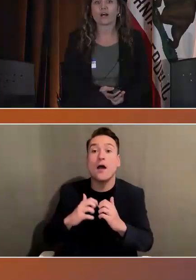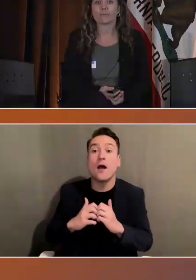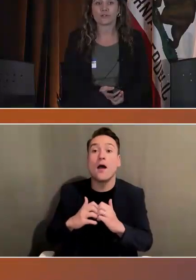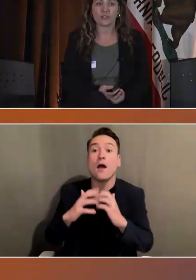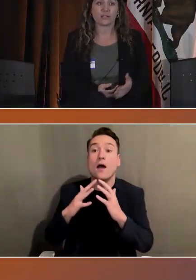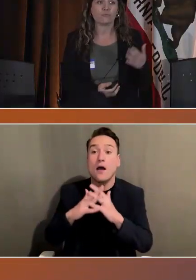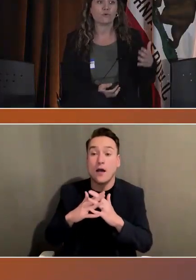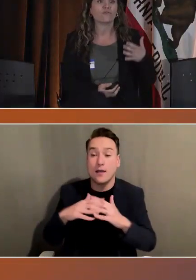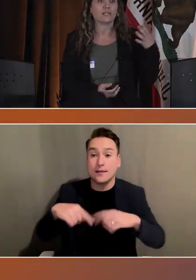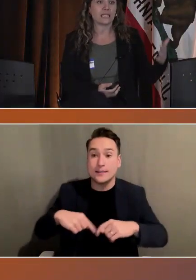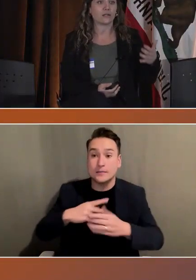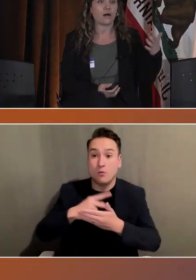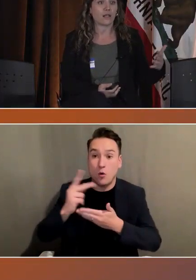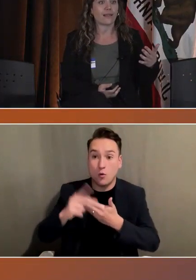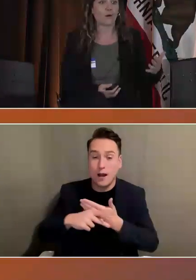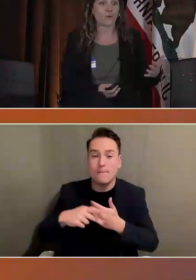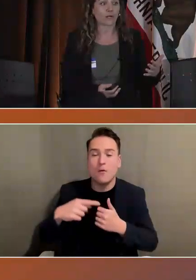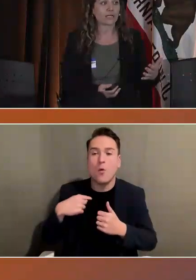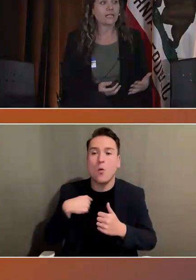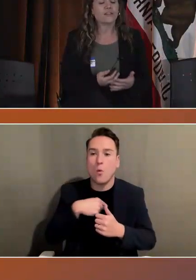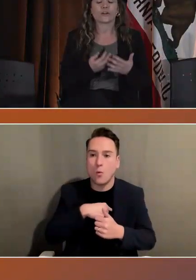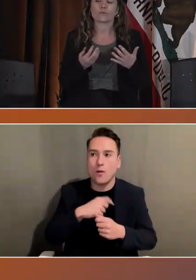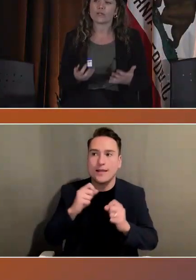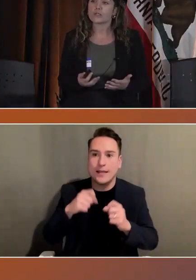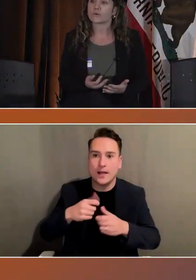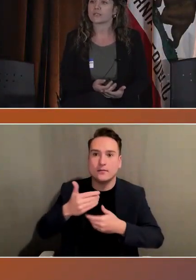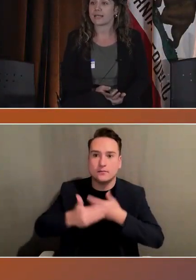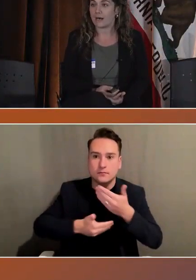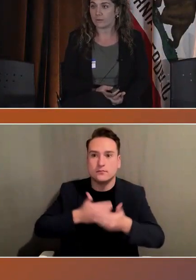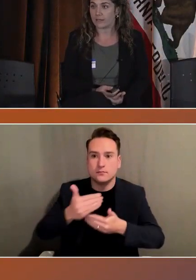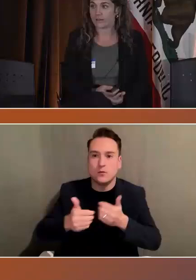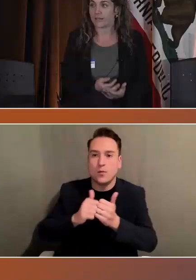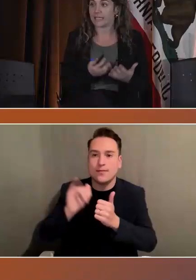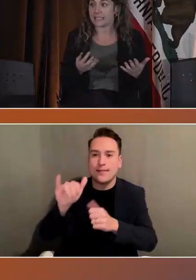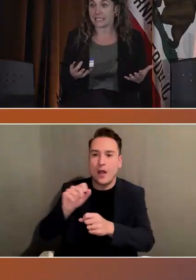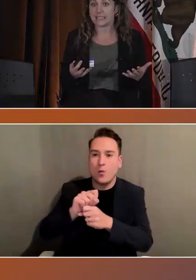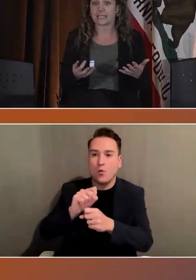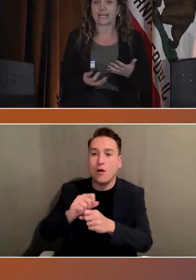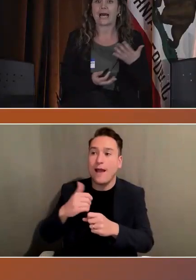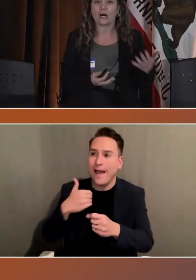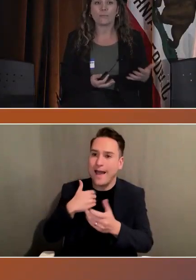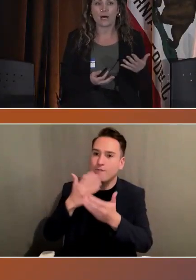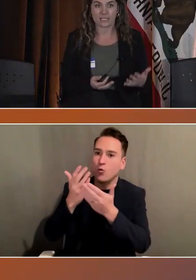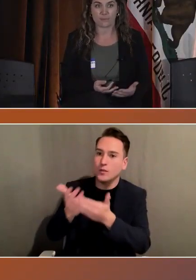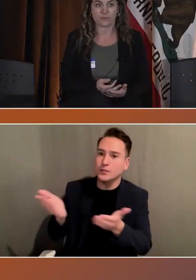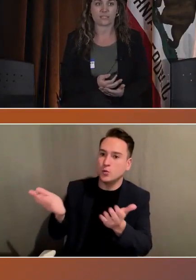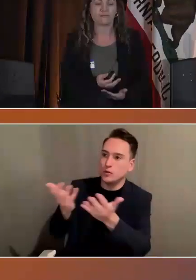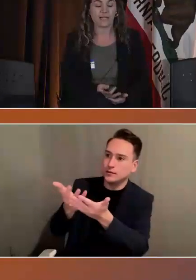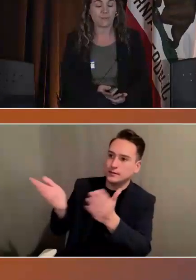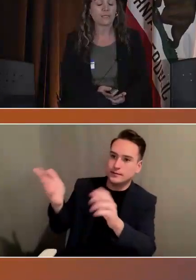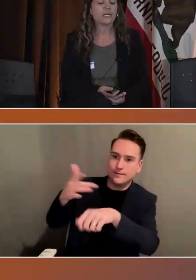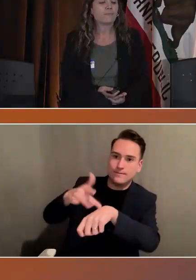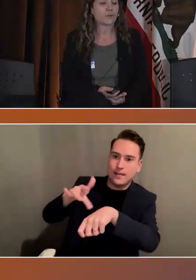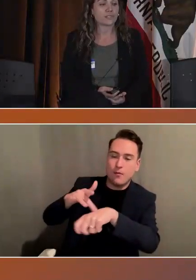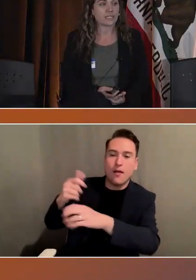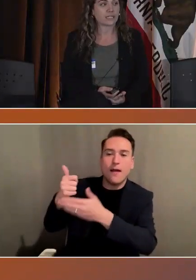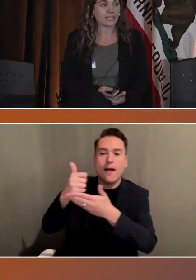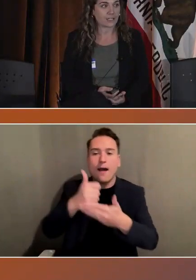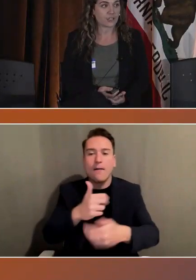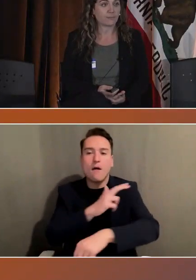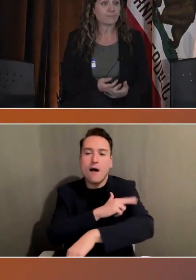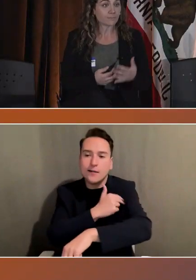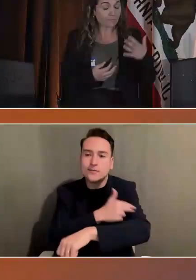we have an opportunity to move the needle on that work. There are resources out there that exist that can help hospitals develop those